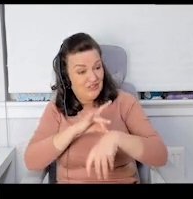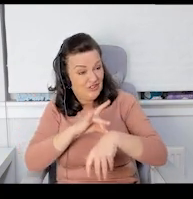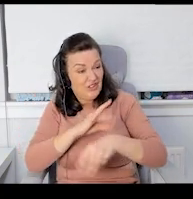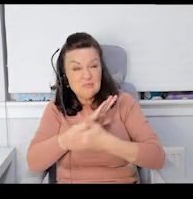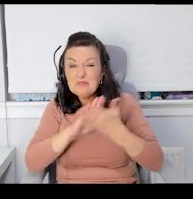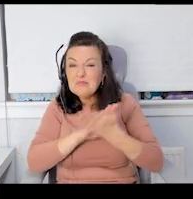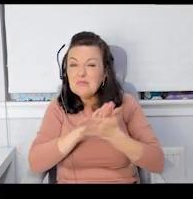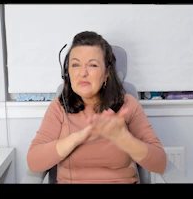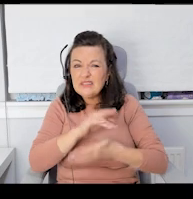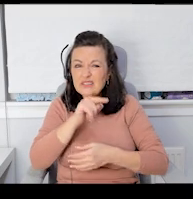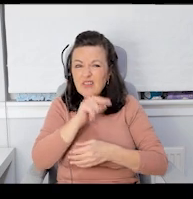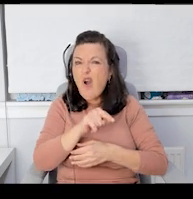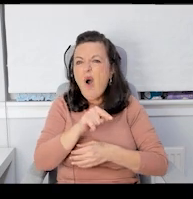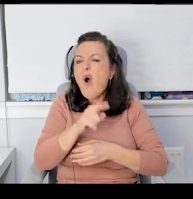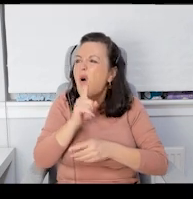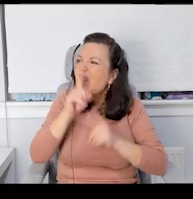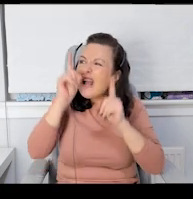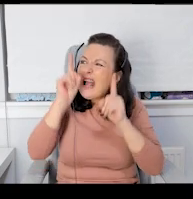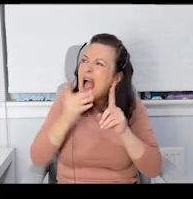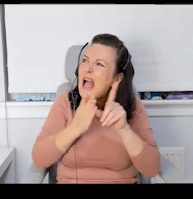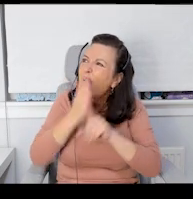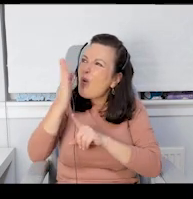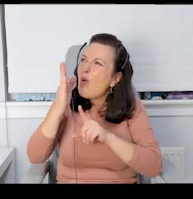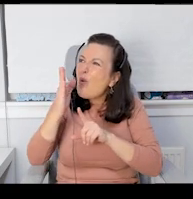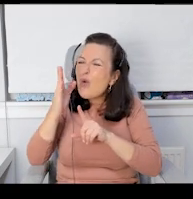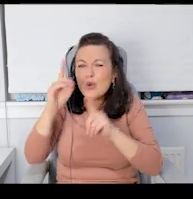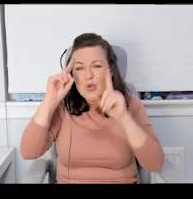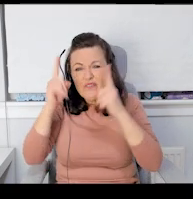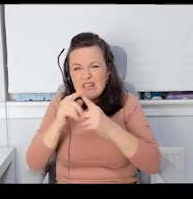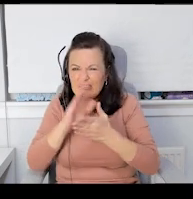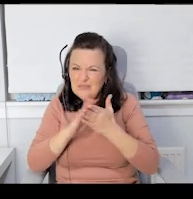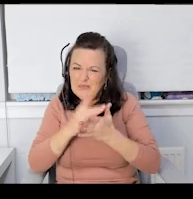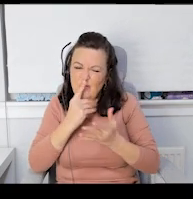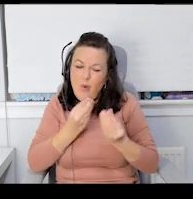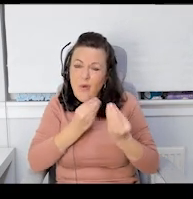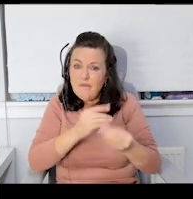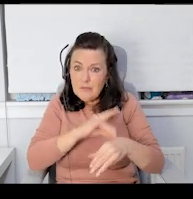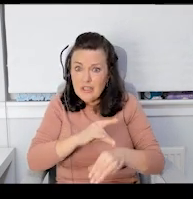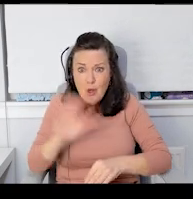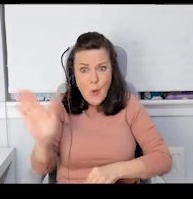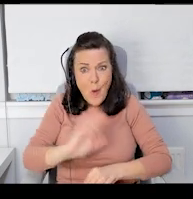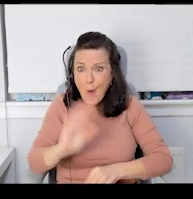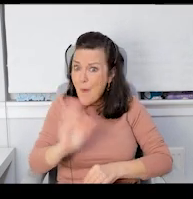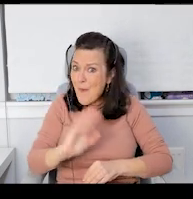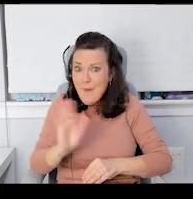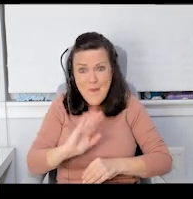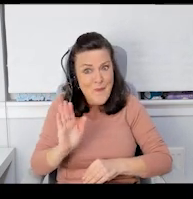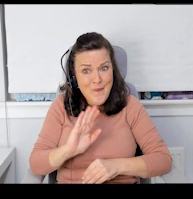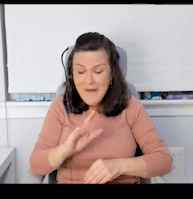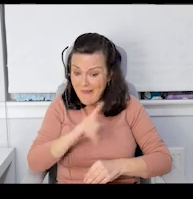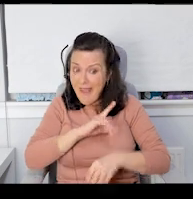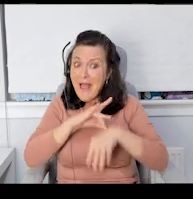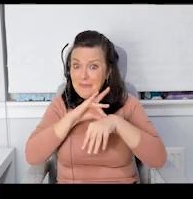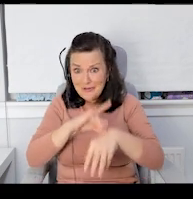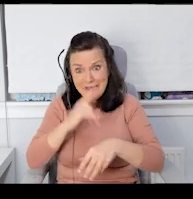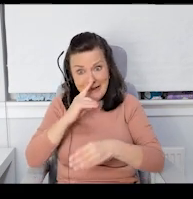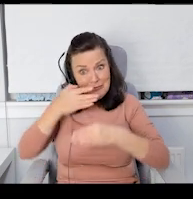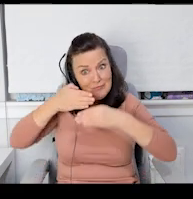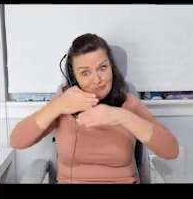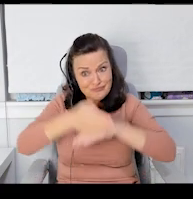actually, it's quite a balance. It's quite difficult being an apprentice because you have got to balance your work and